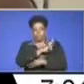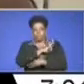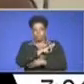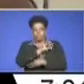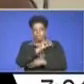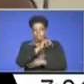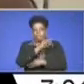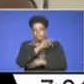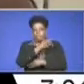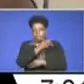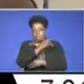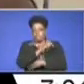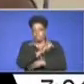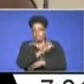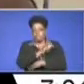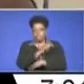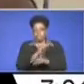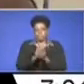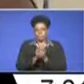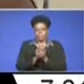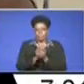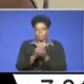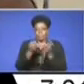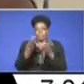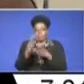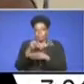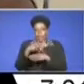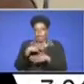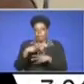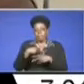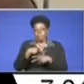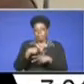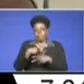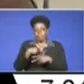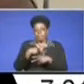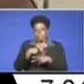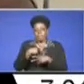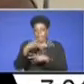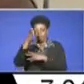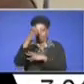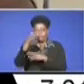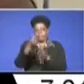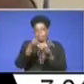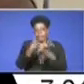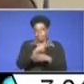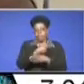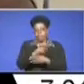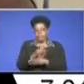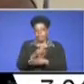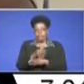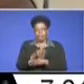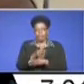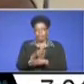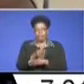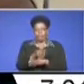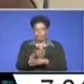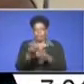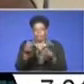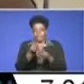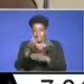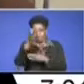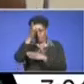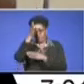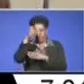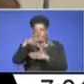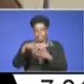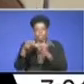be father figures because most of them, as I mentioned, are from single families. The father is not there. So when we